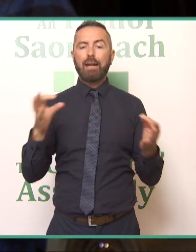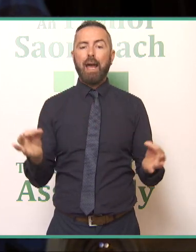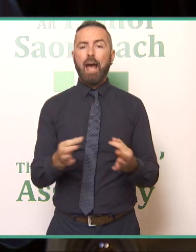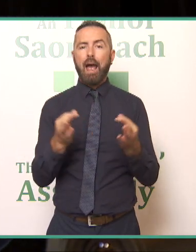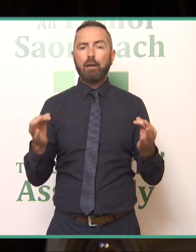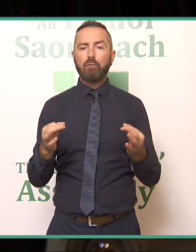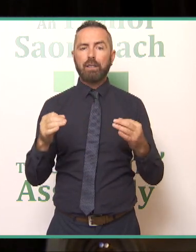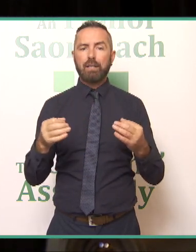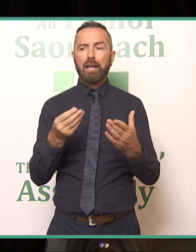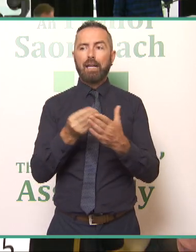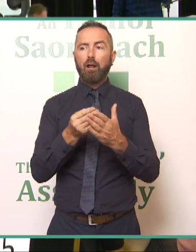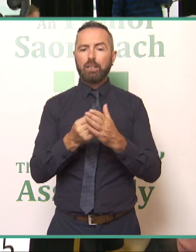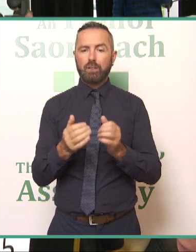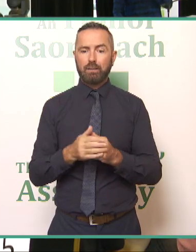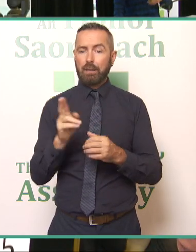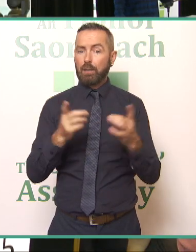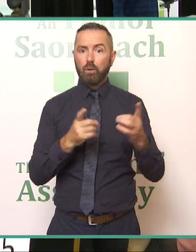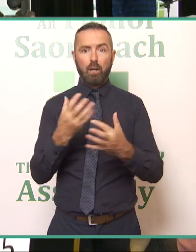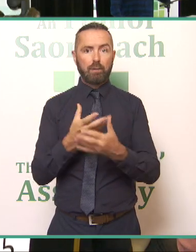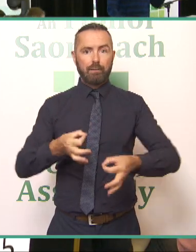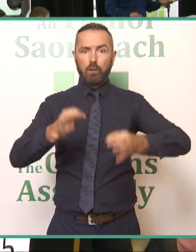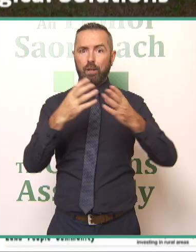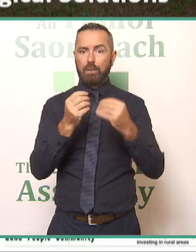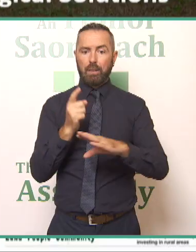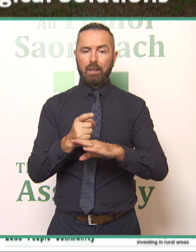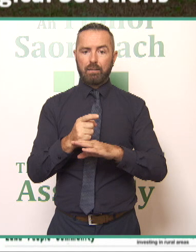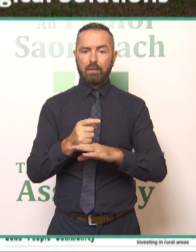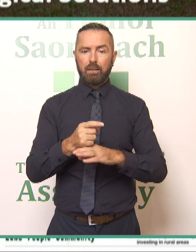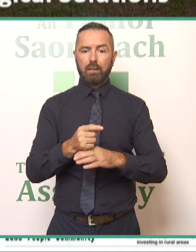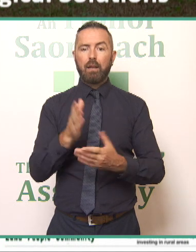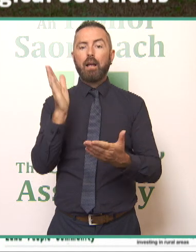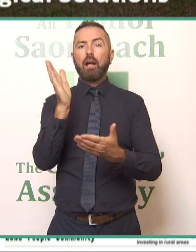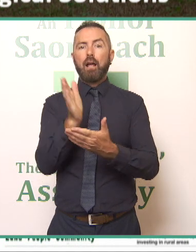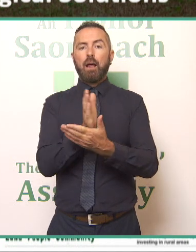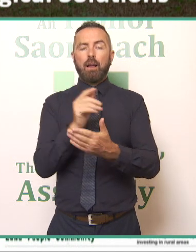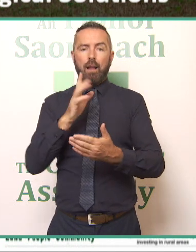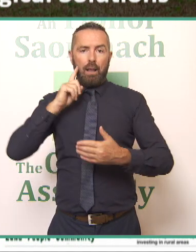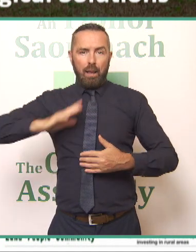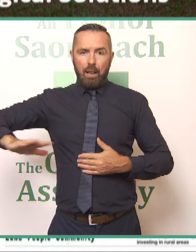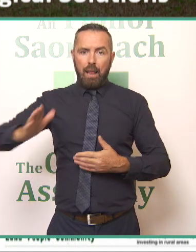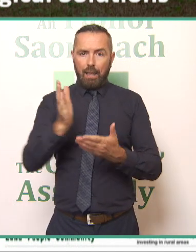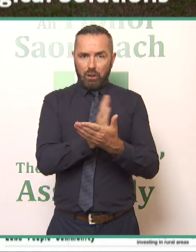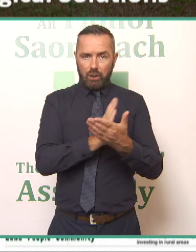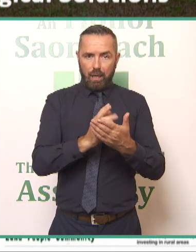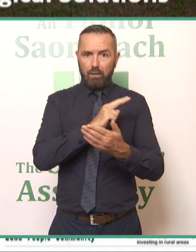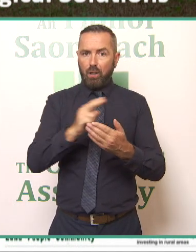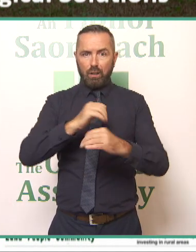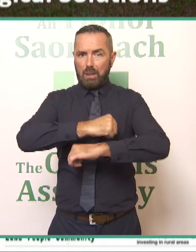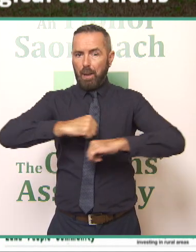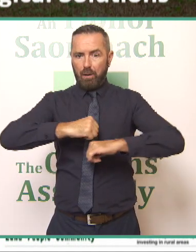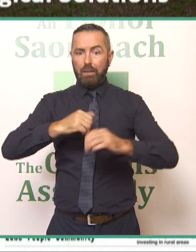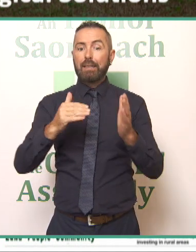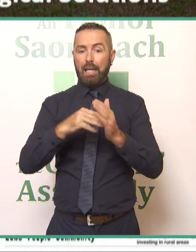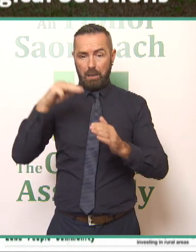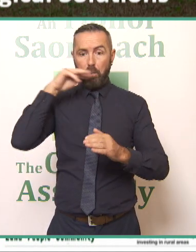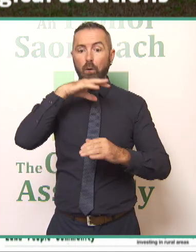do an awful lot of great things. That's a little snippet of it. Land sharing versus land sparing. Yes, land sparing is important to have wild spaces. But